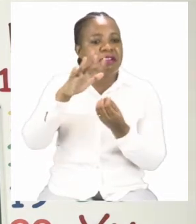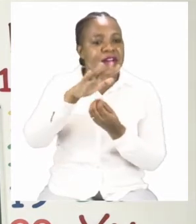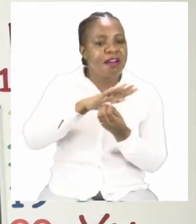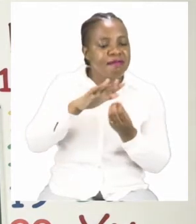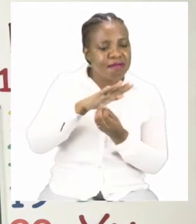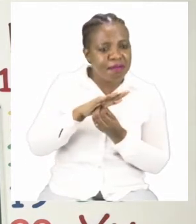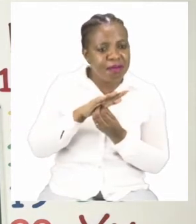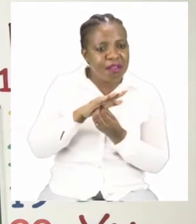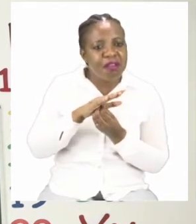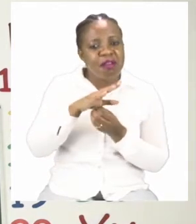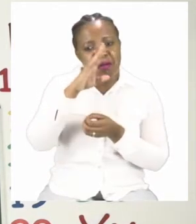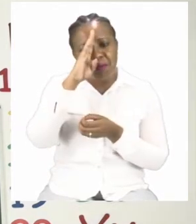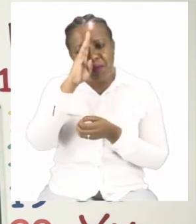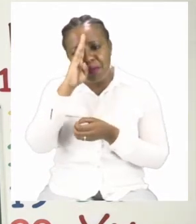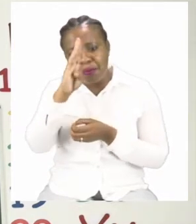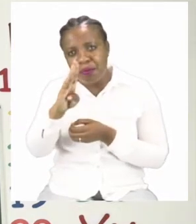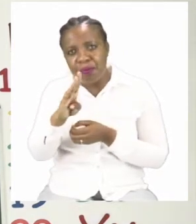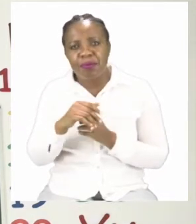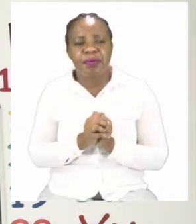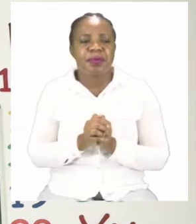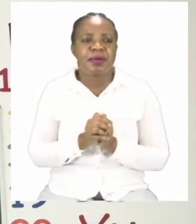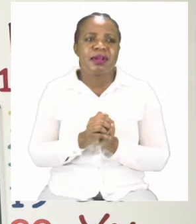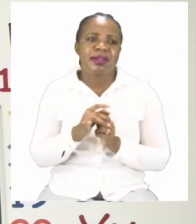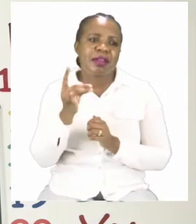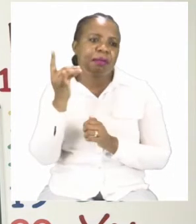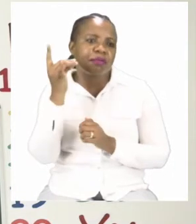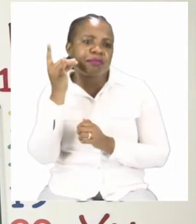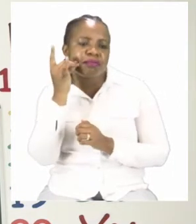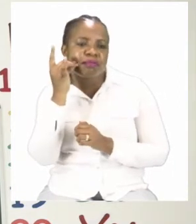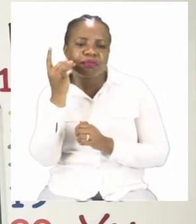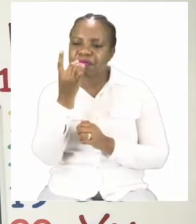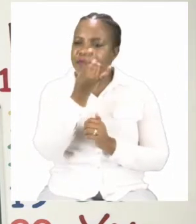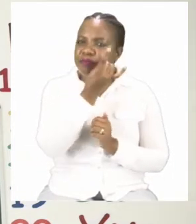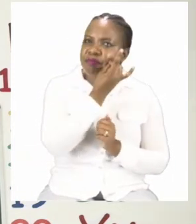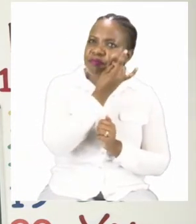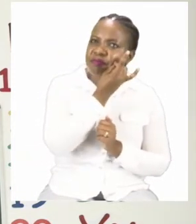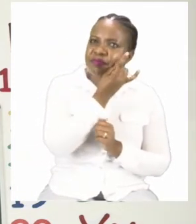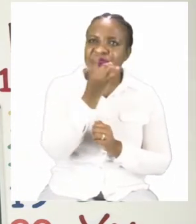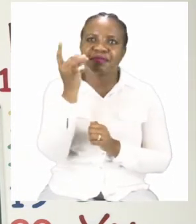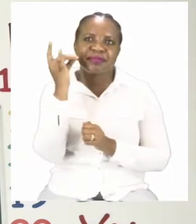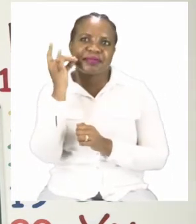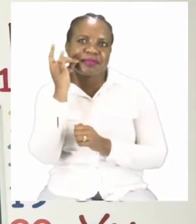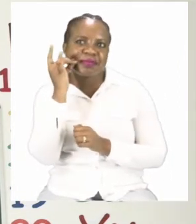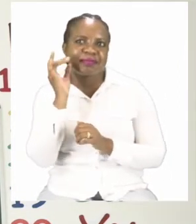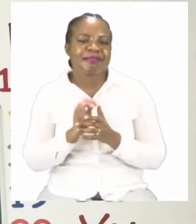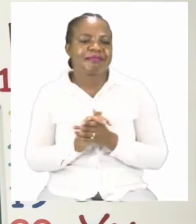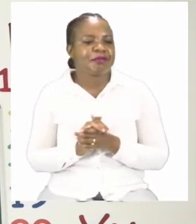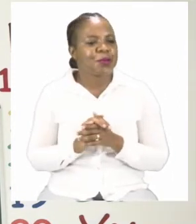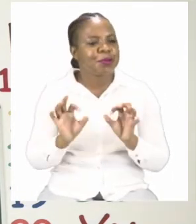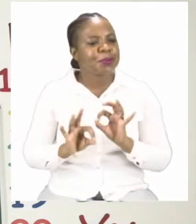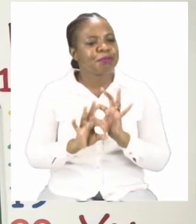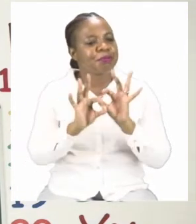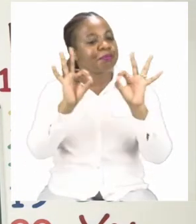have kiss, kiss, kiss. That's a beautiful thing. Remember, greetings are